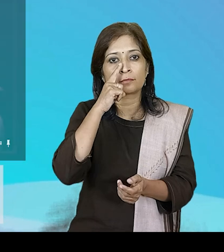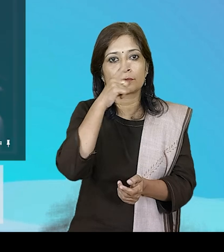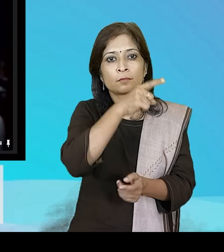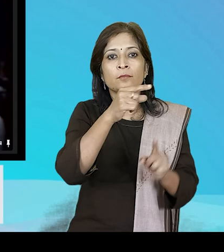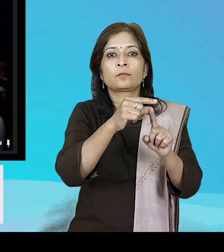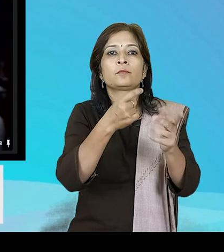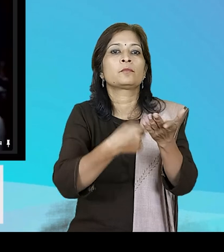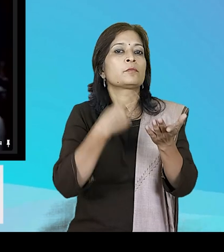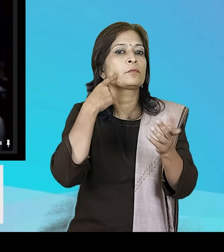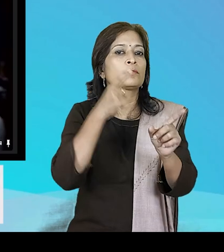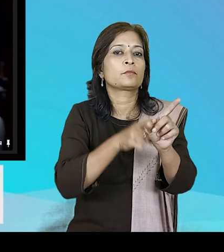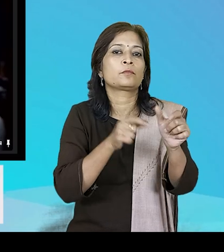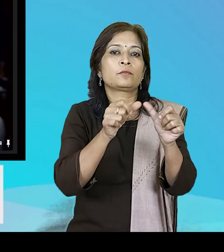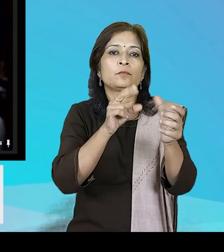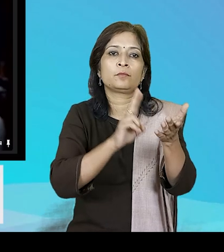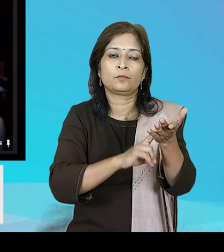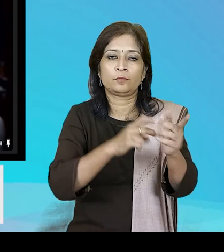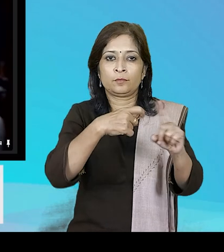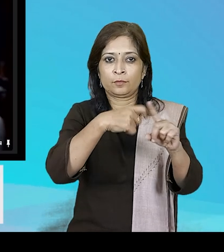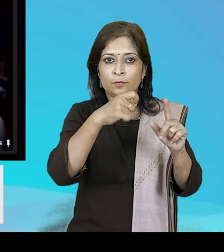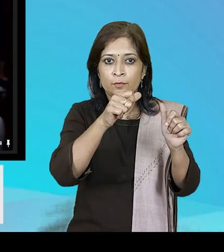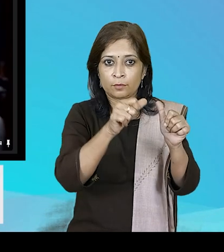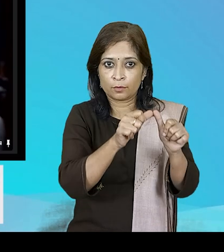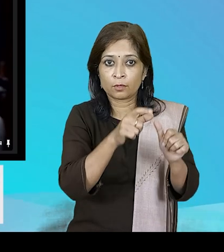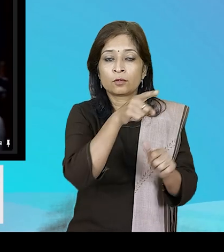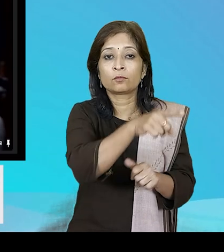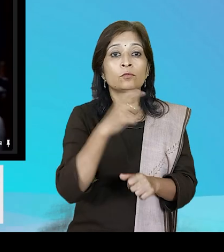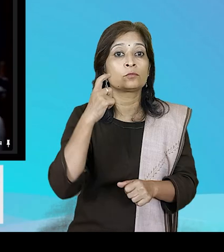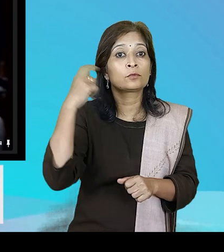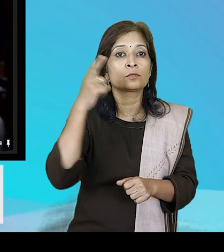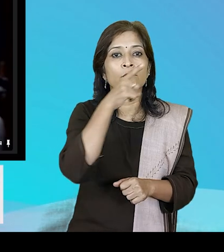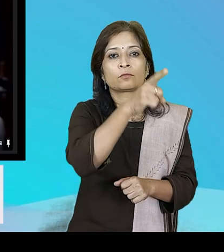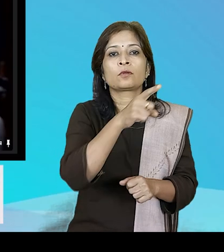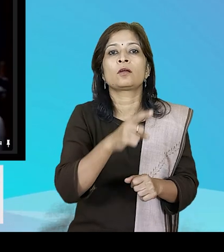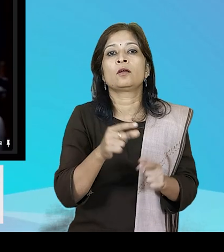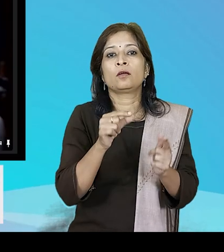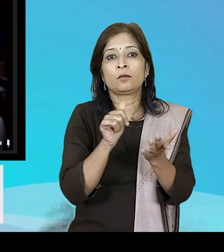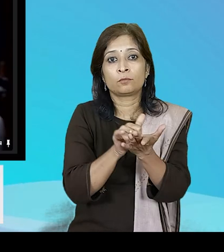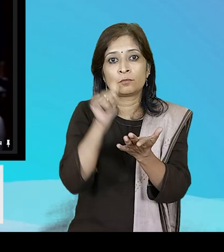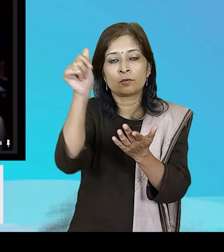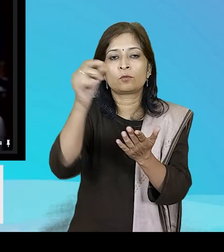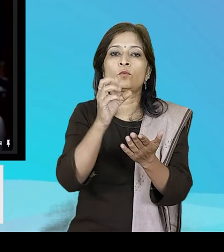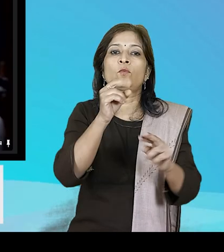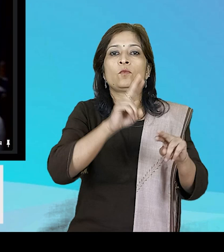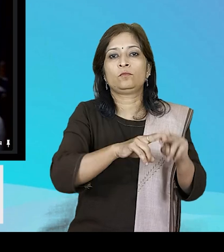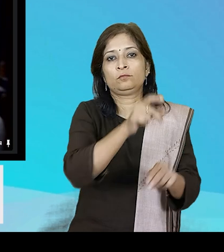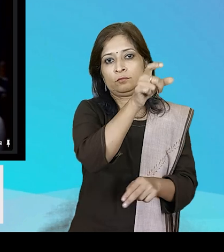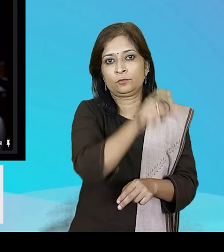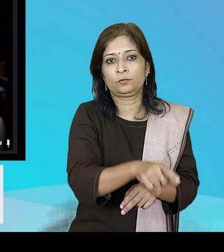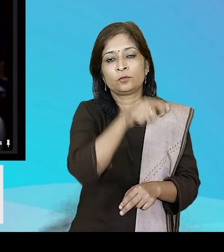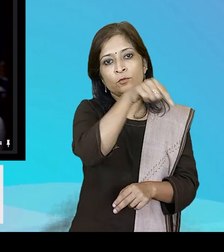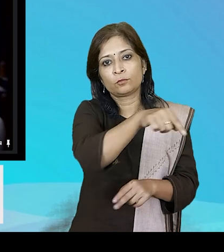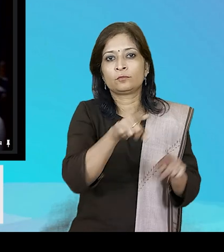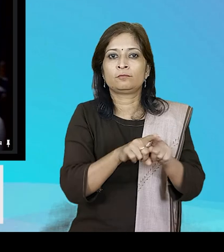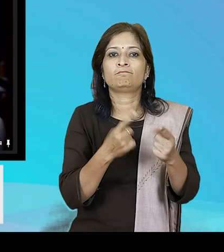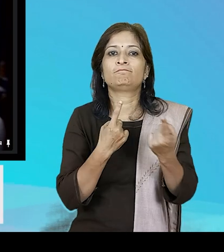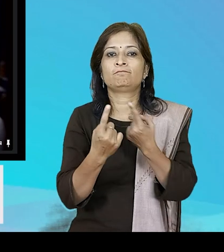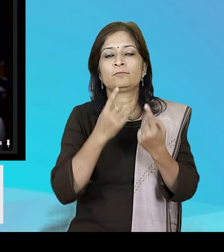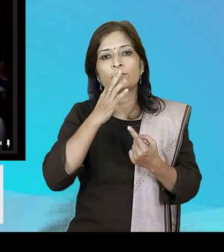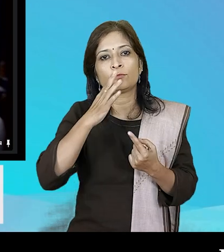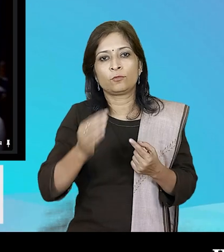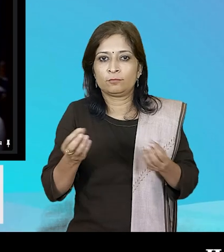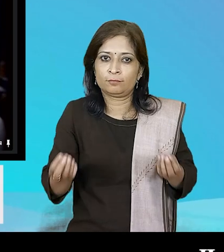us Ms. Priyanka Maithani, Passport Officer, Chandigarh. So keep watching as we dive into this